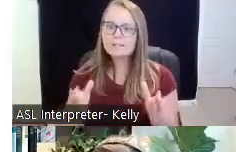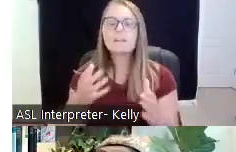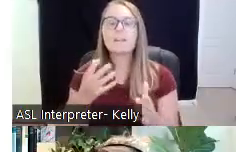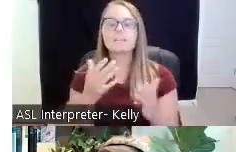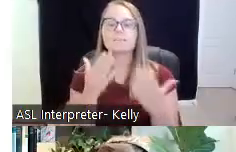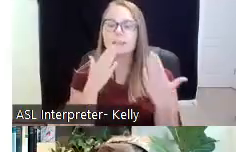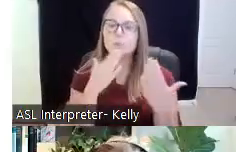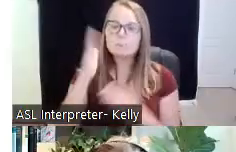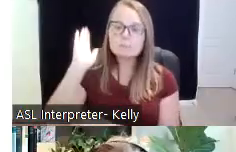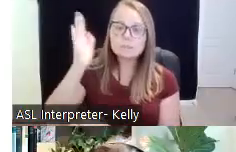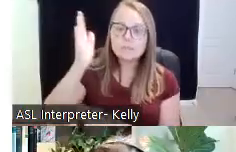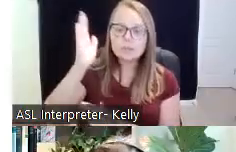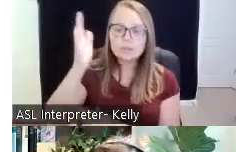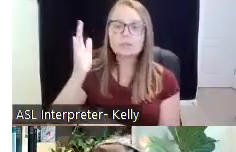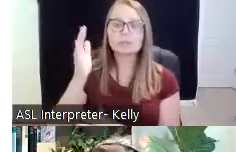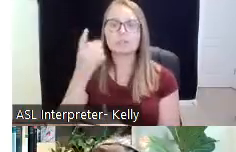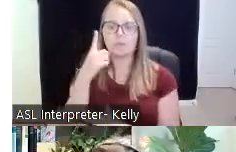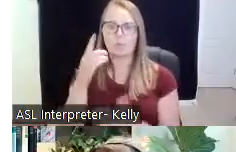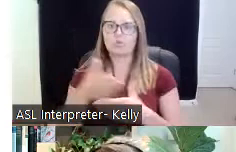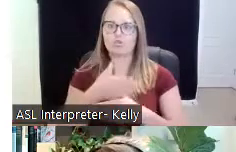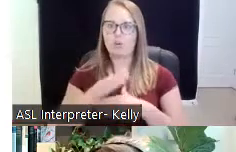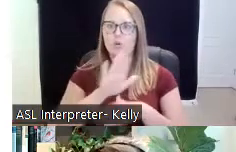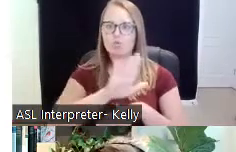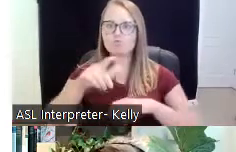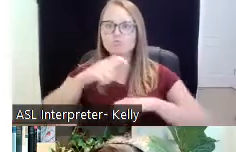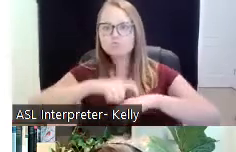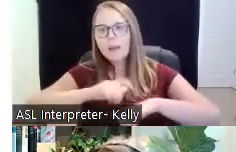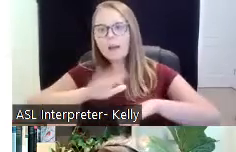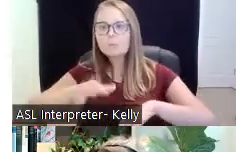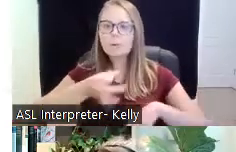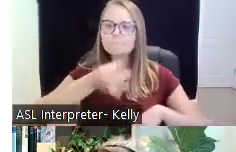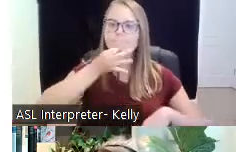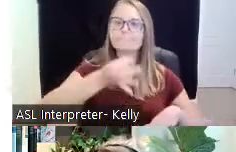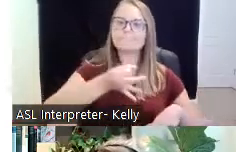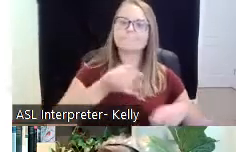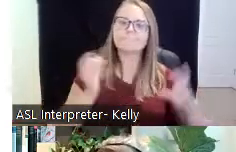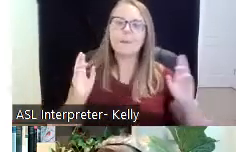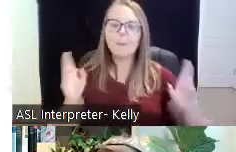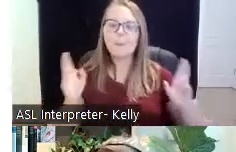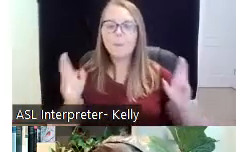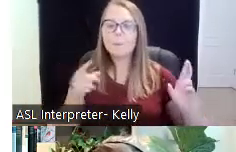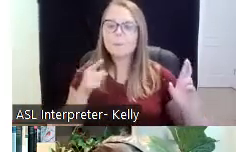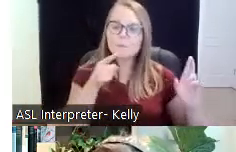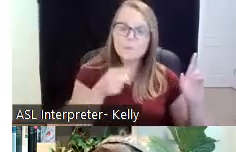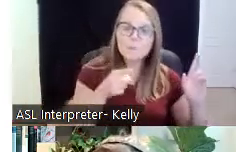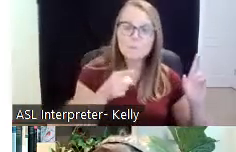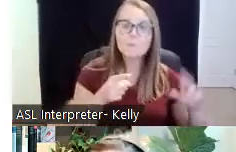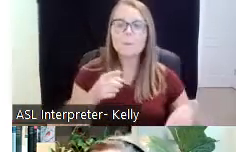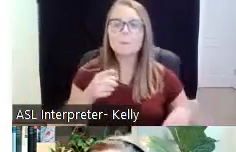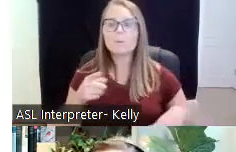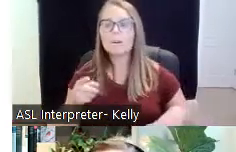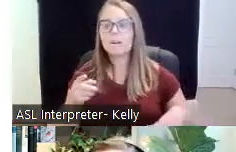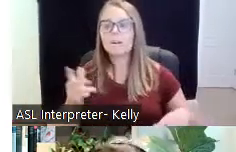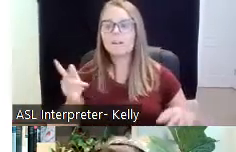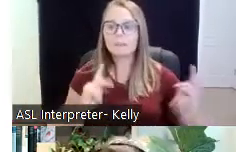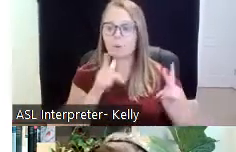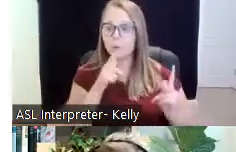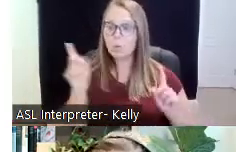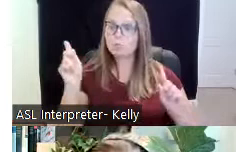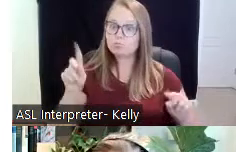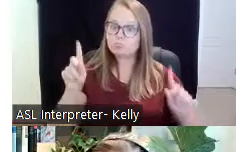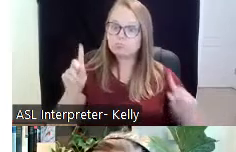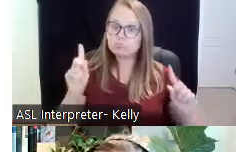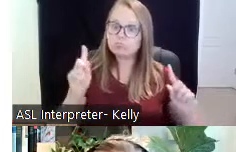of the speakers today for sharing their time and expertise with us. I hope you as our attendees learned as much as I